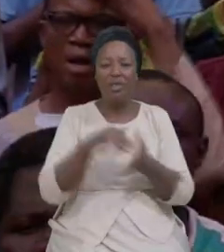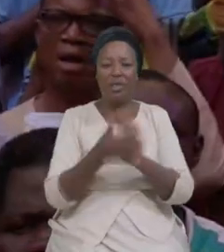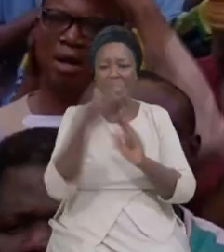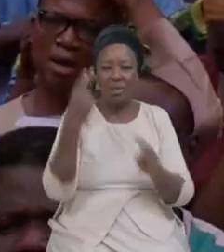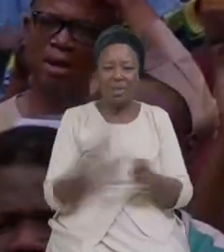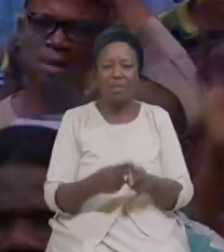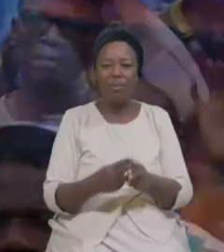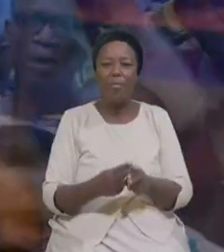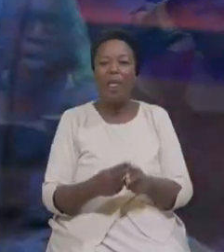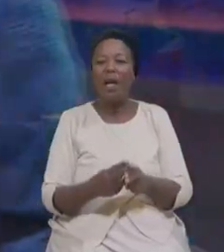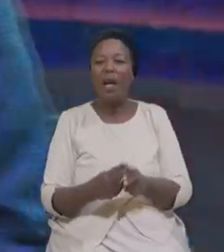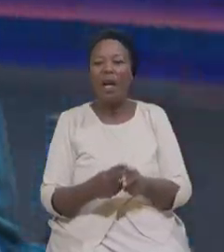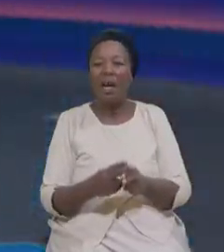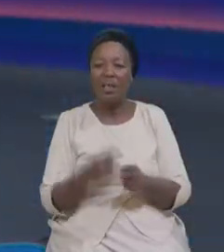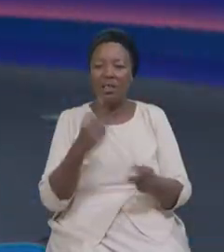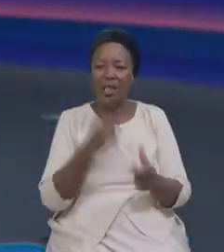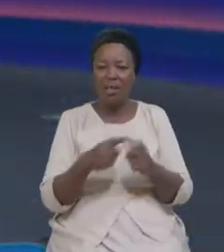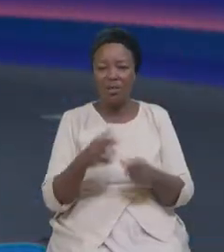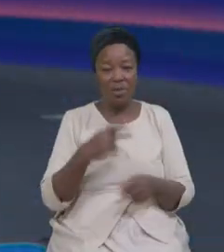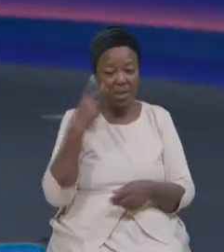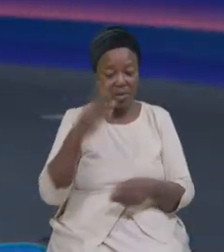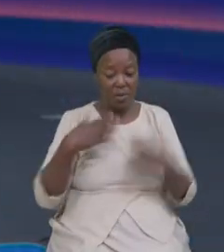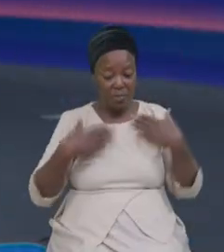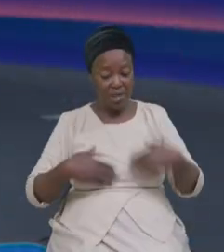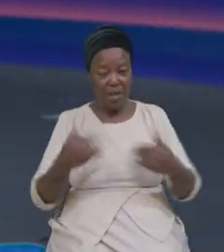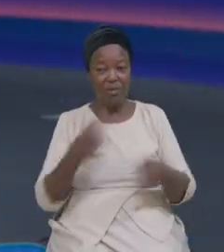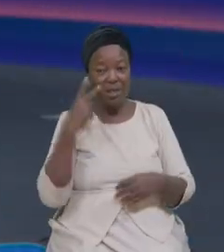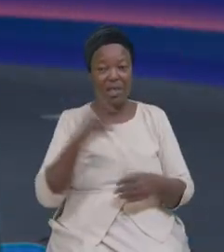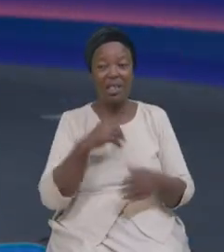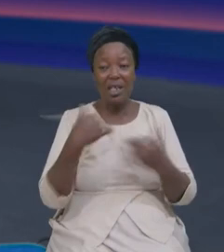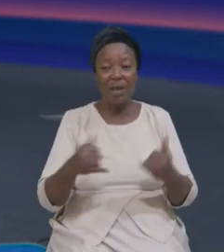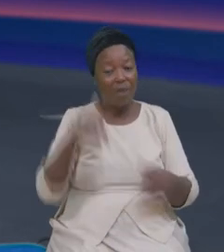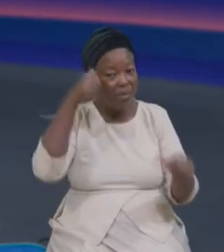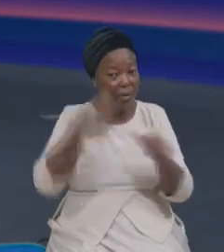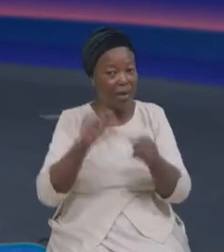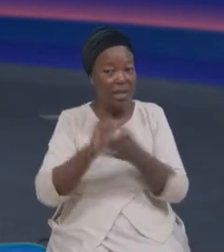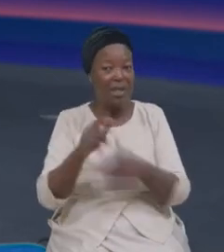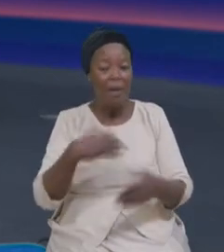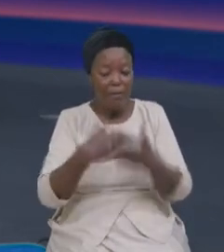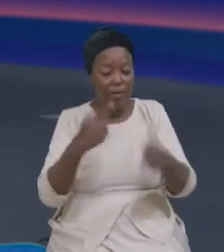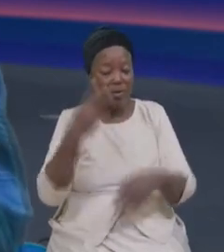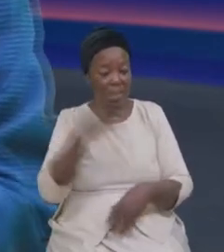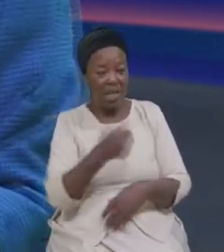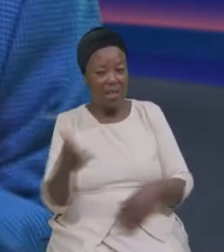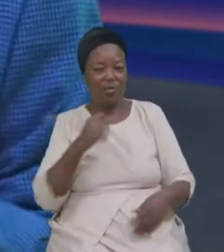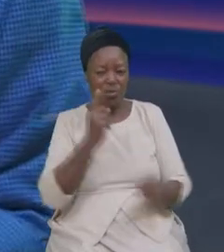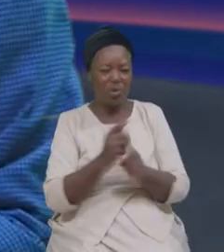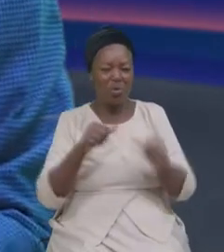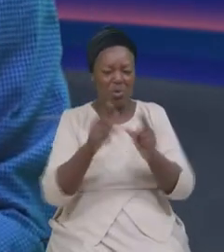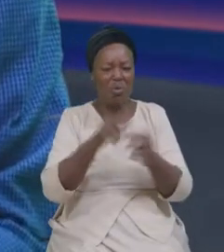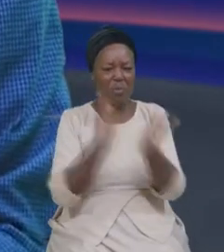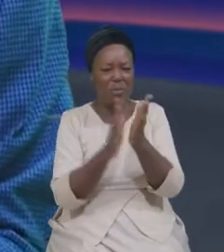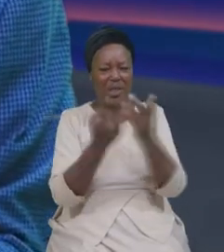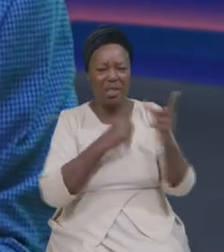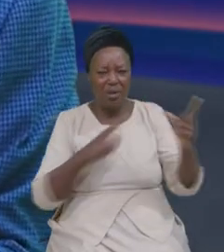no complaint. Remember, no murmuring. Remember, you are praising the Lord. Now, even before you say anything, the Lord has